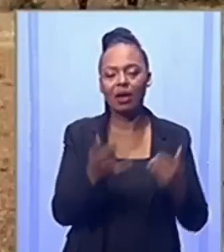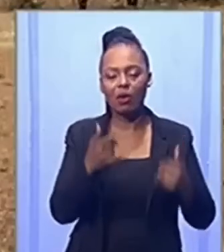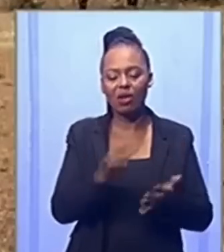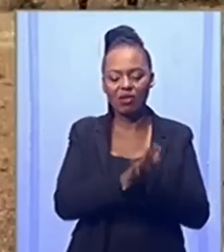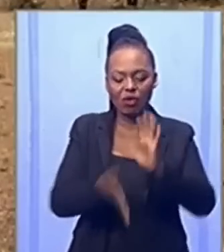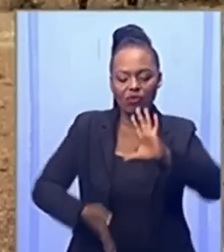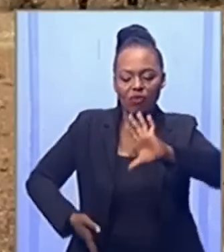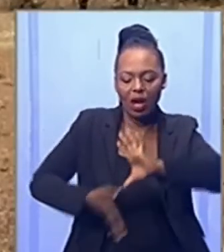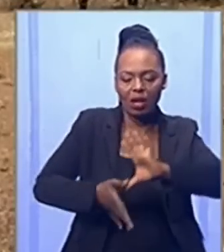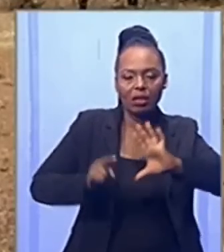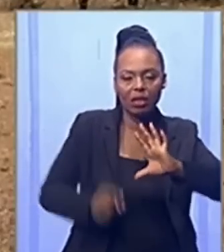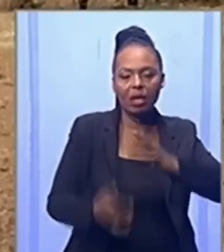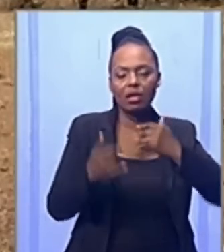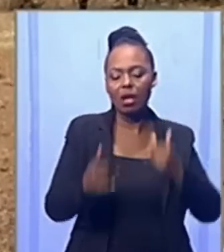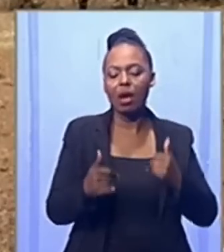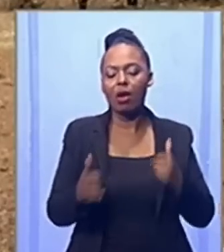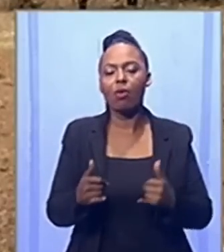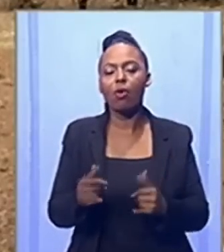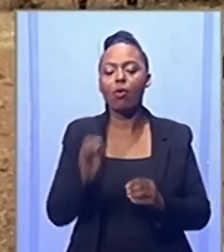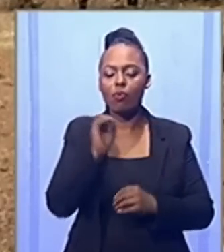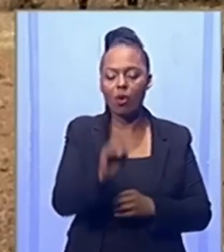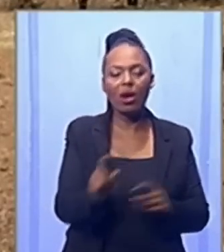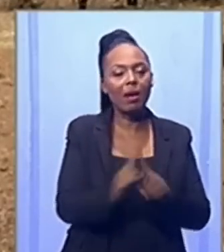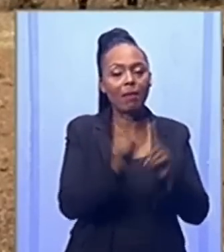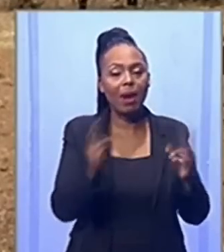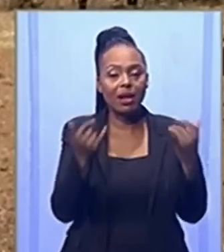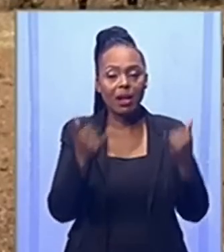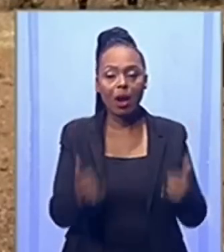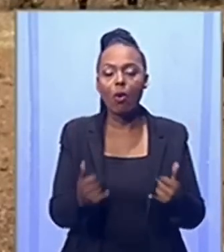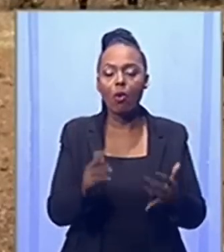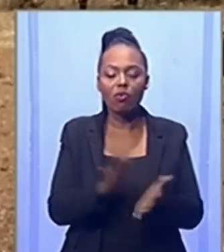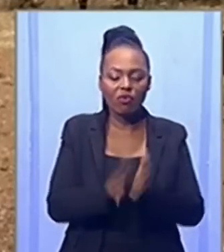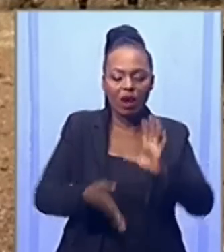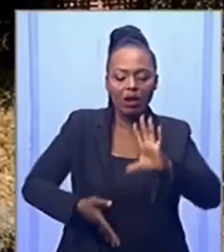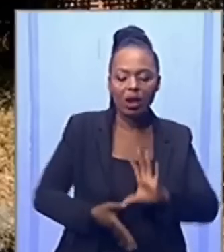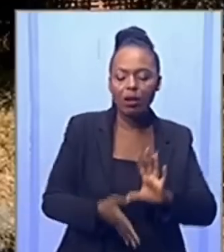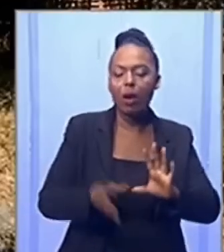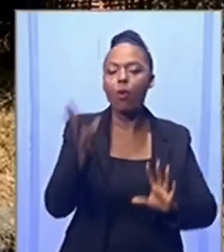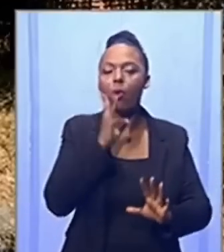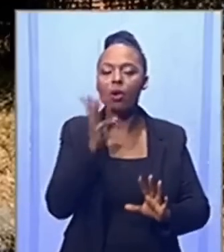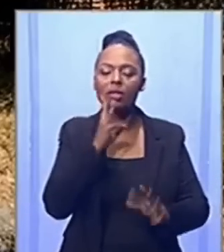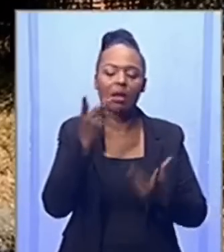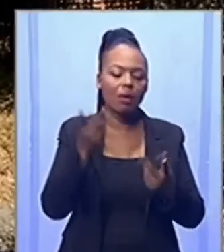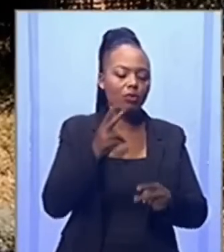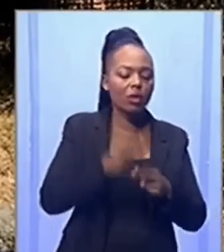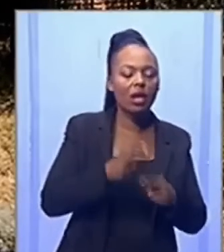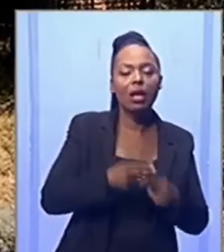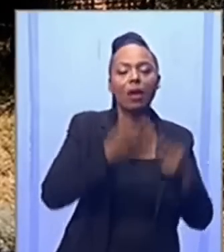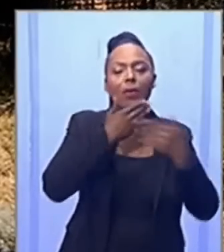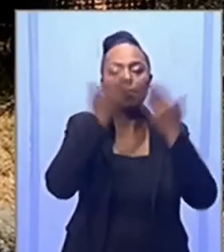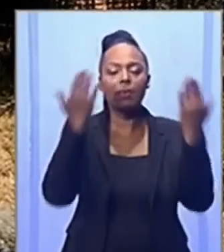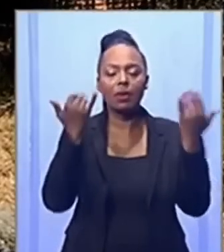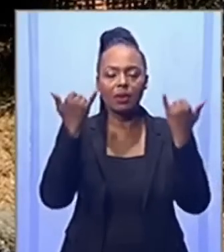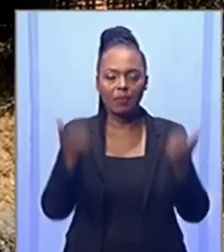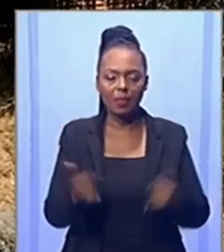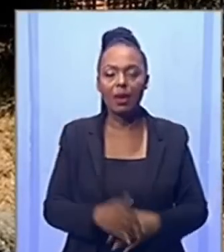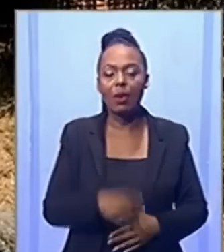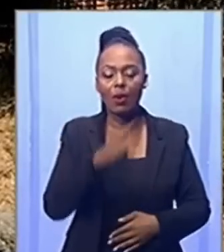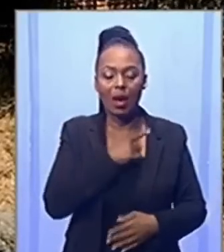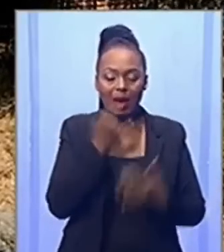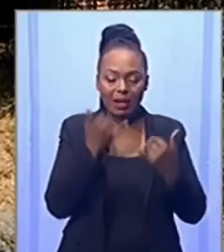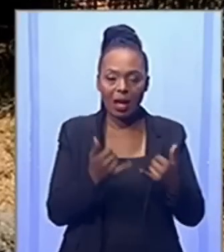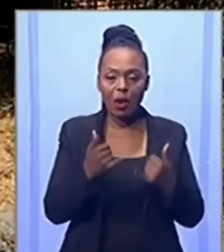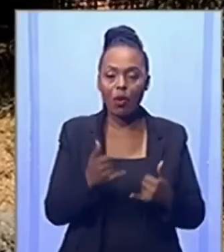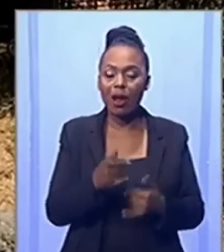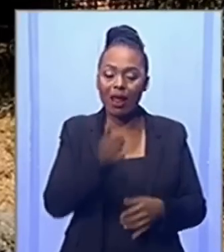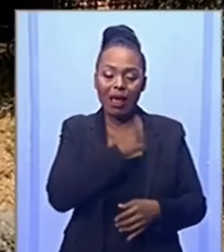teng empa bothata ba teng ke hore ha hona metsi ha hona marangrang a metsi ha hona marangrang a dikgwerekgwere mme tla be se toka hore ka nnete re nke